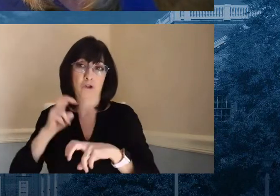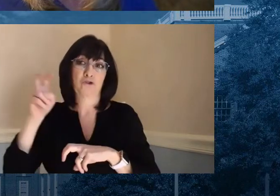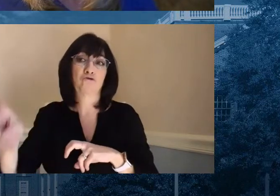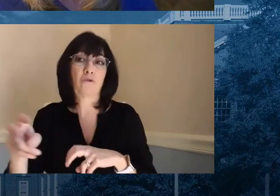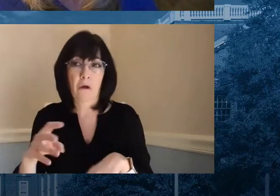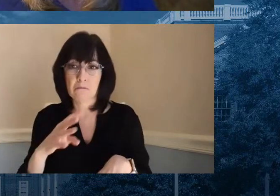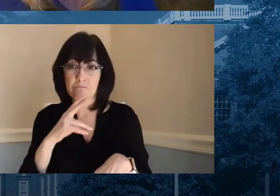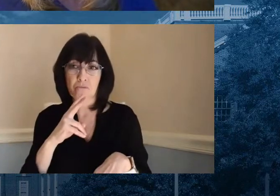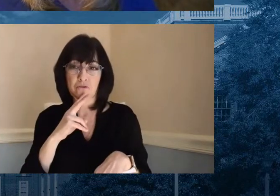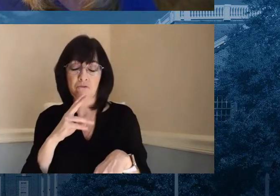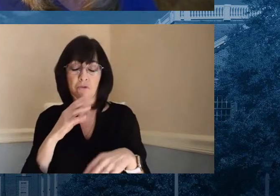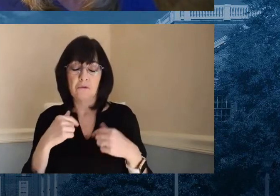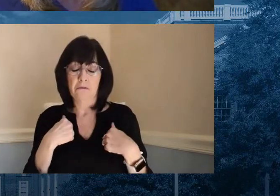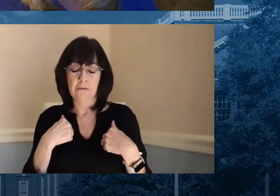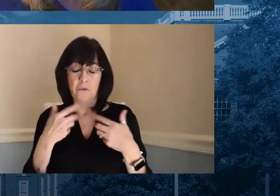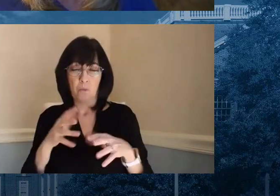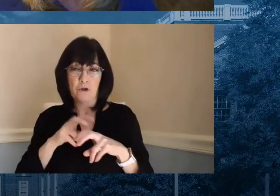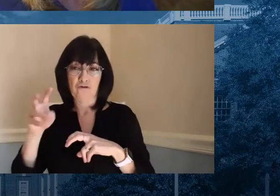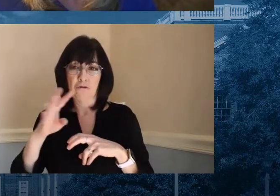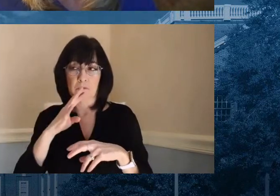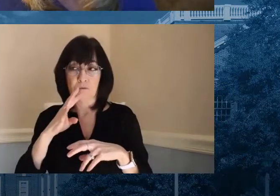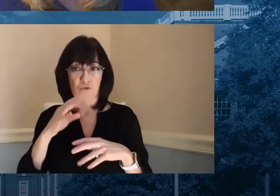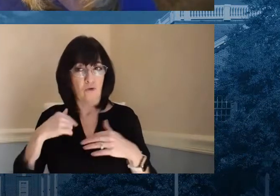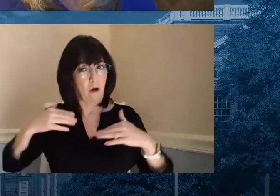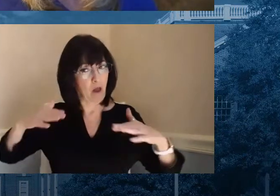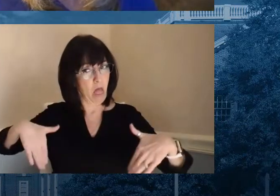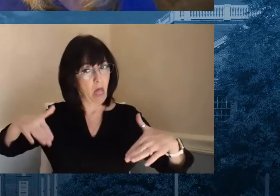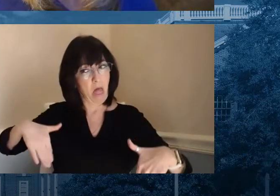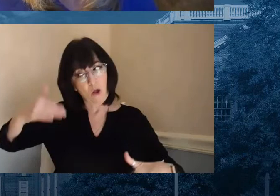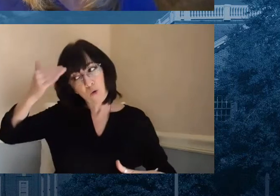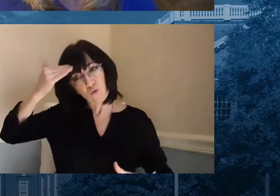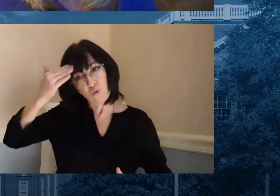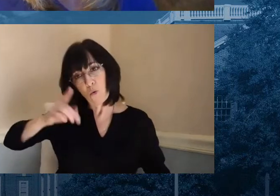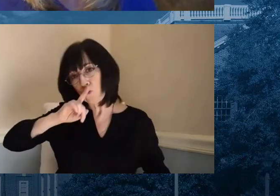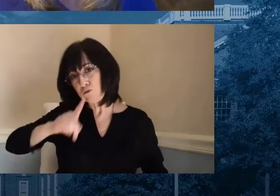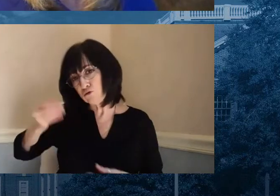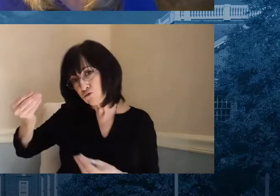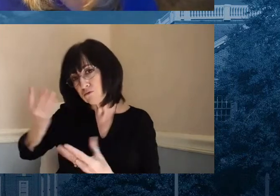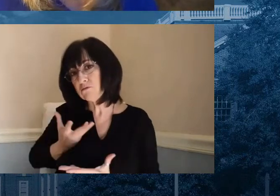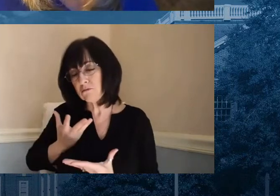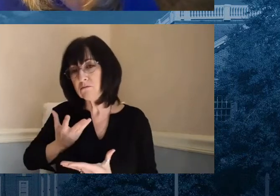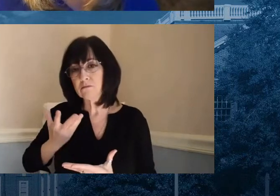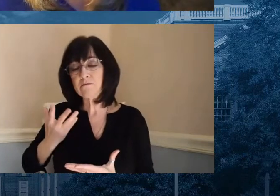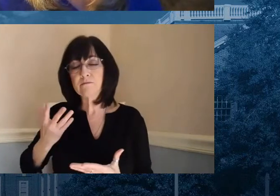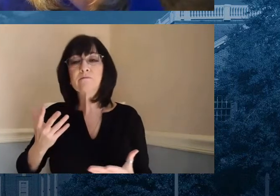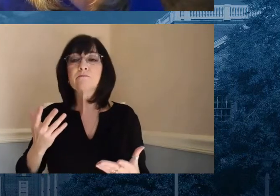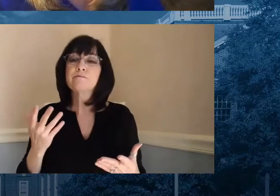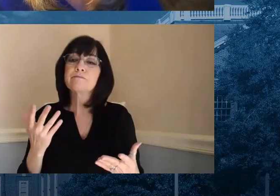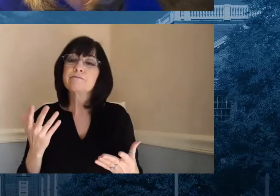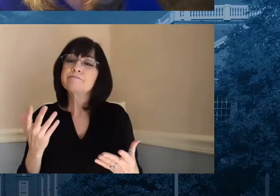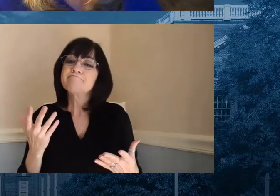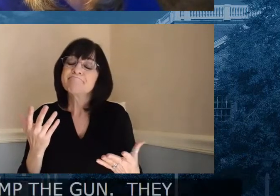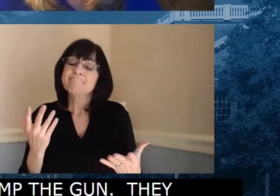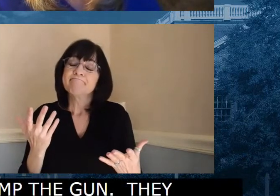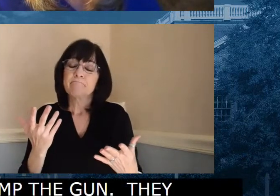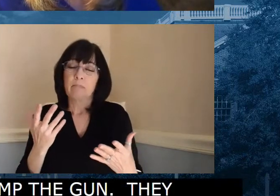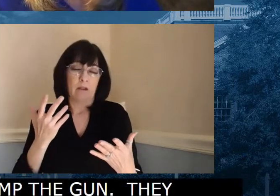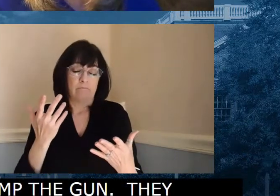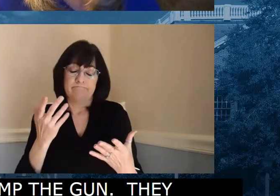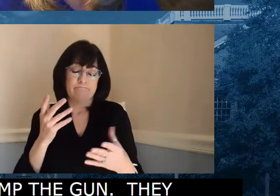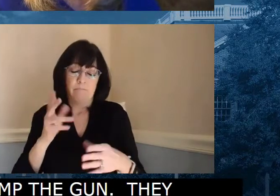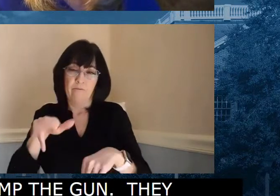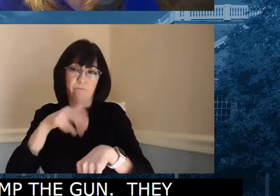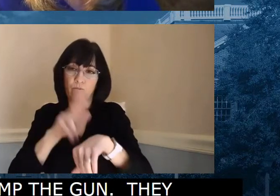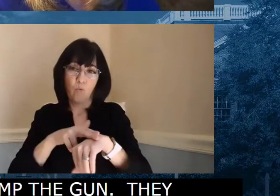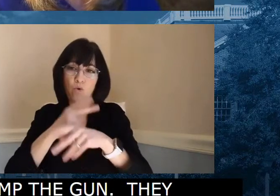hopeful, I can tell you that. But AJ, the thoughts on rolling that out, I know we want to be careful about it. Yeah, no,